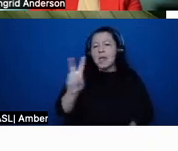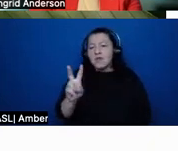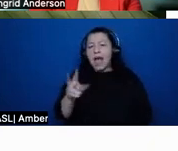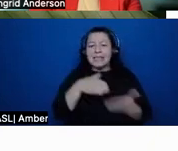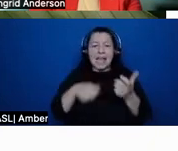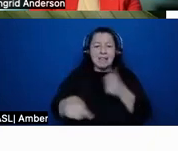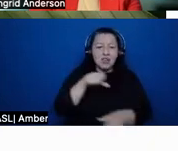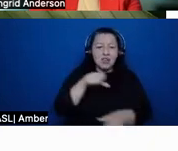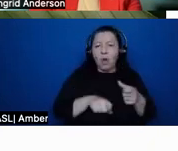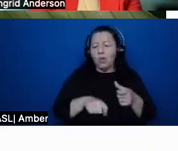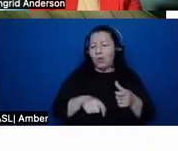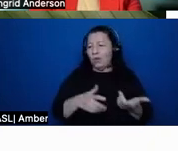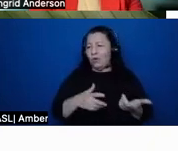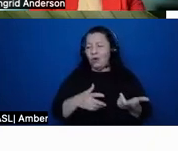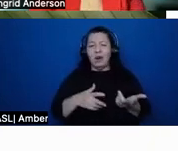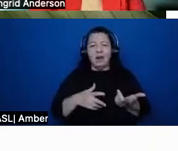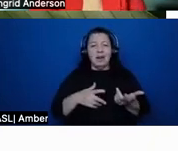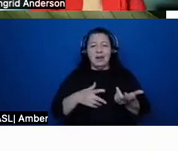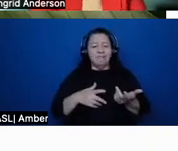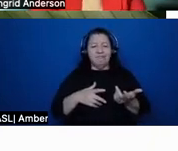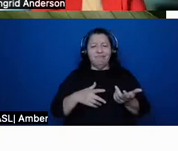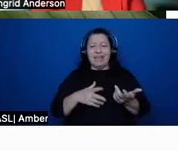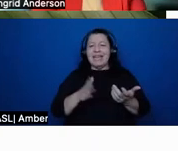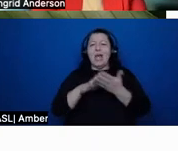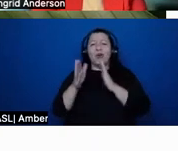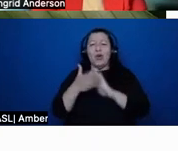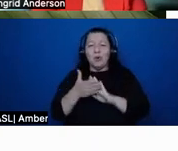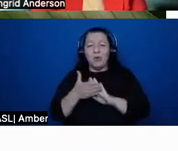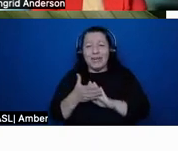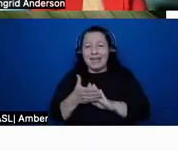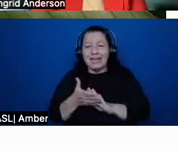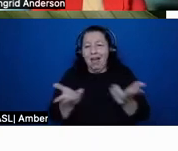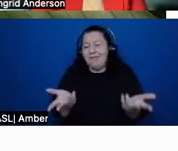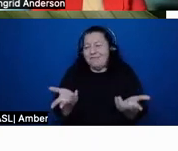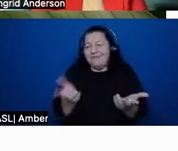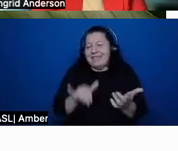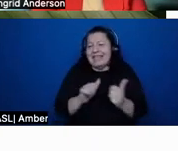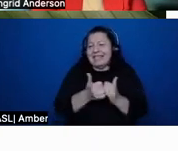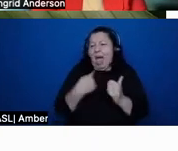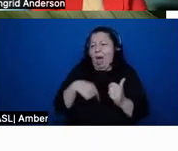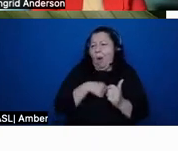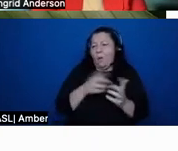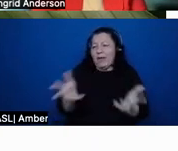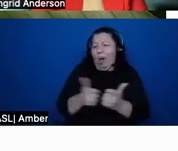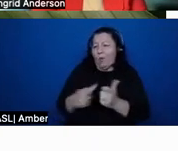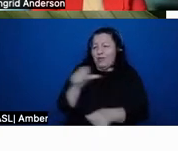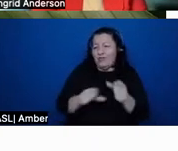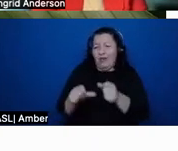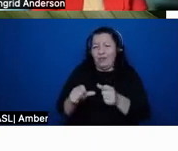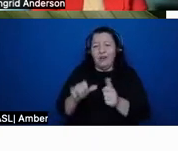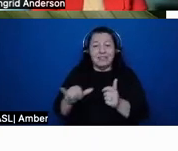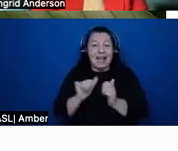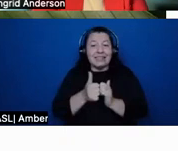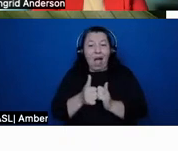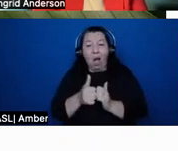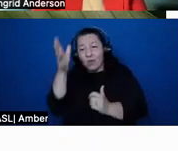know, and it's just kind of this like community where it's like, oh, it's just, this is just how we talk to each other, which is, you know, how the grandpas talk to the sons,